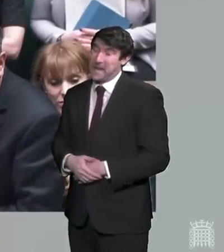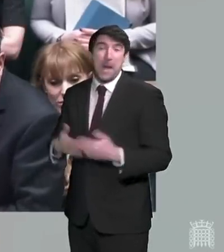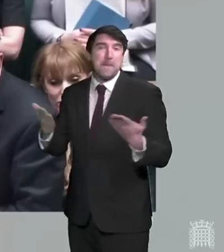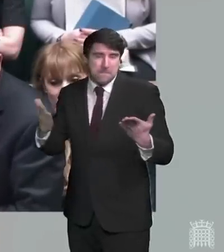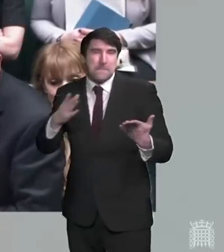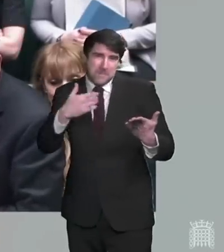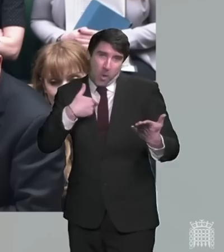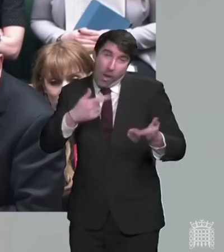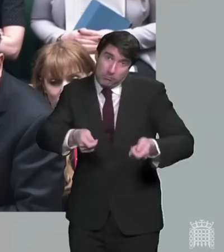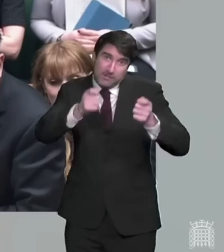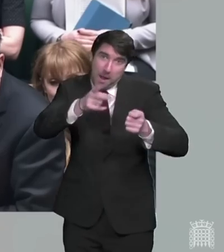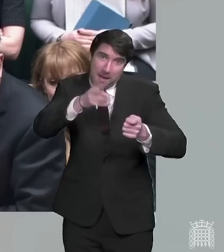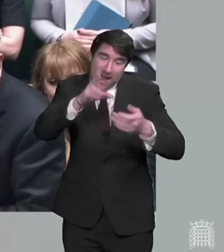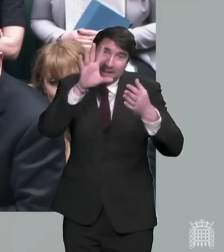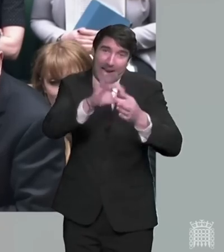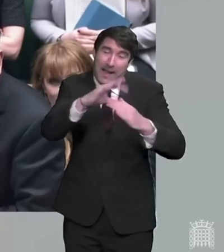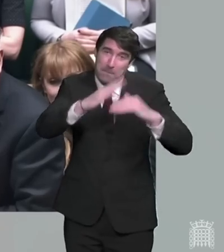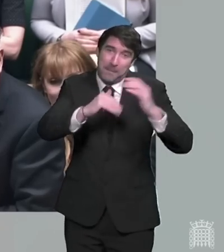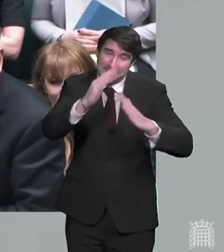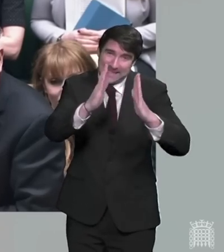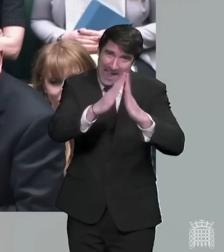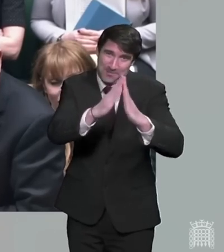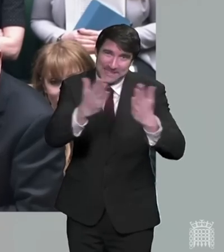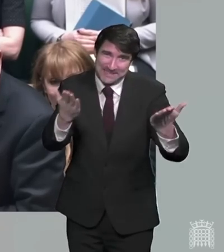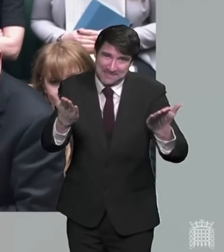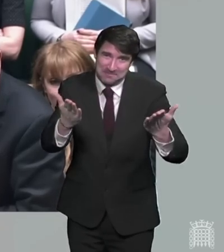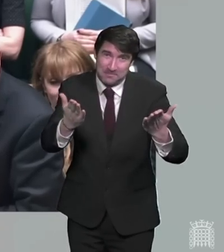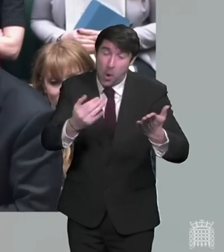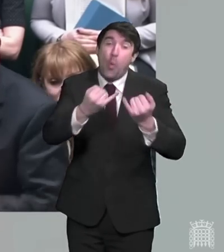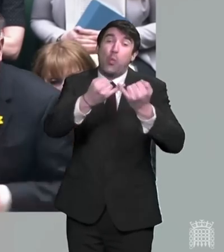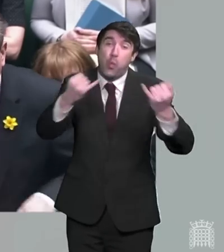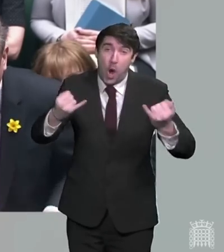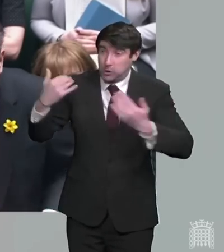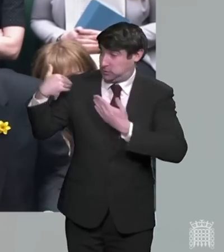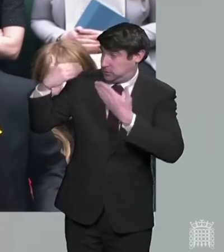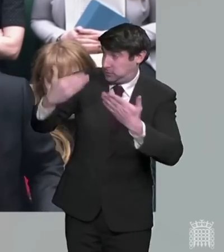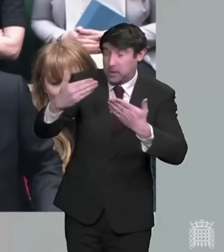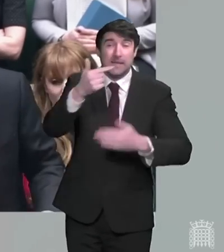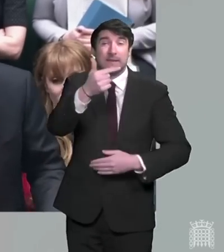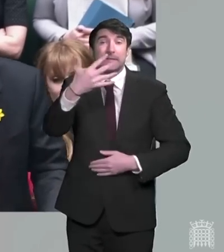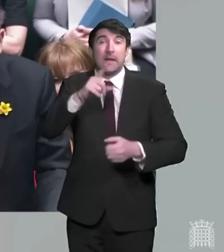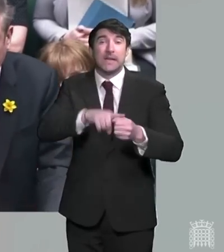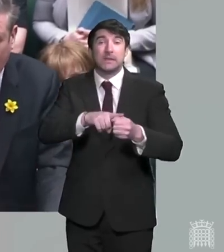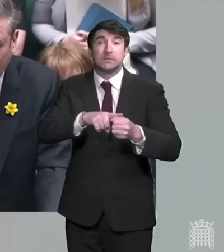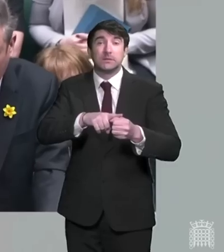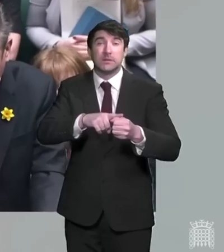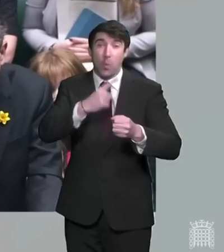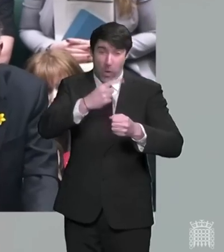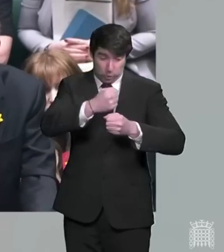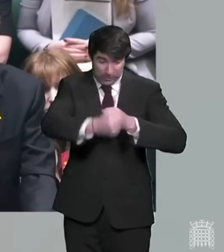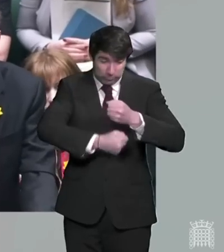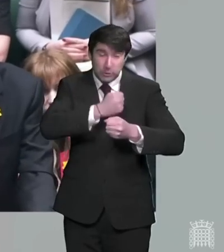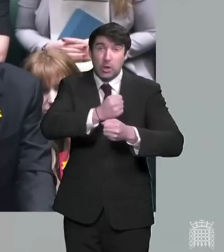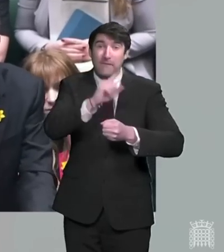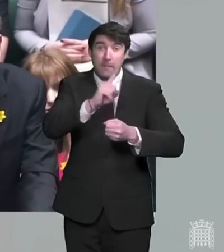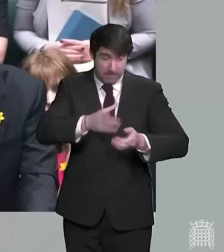On house building, Mr. Speaker, that's the lowest level for 75 years. A whole generation of people desperate to get on the housing